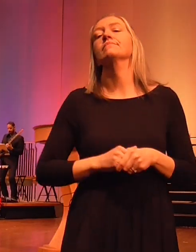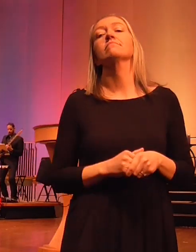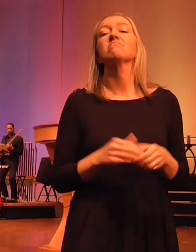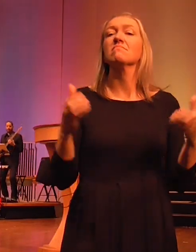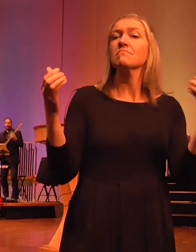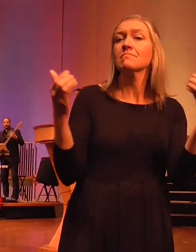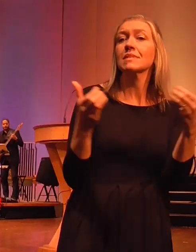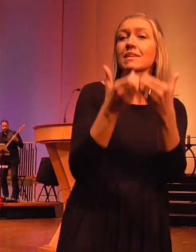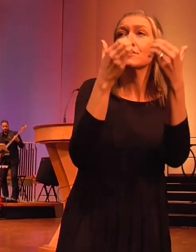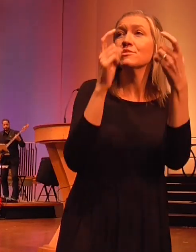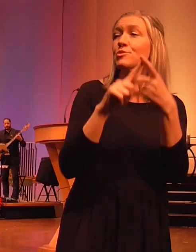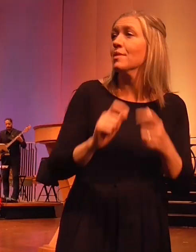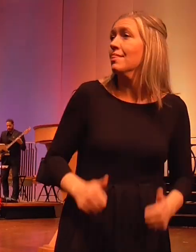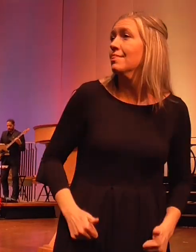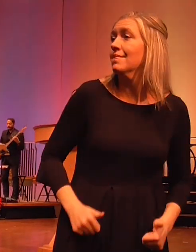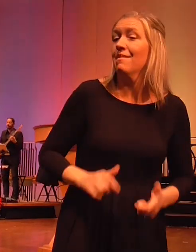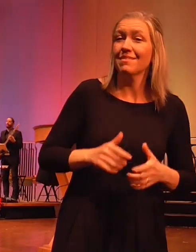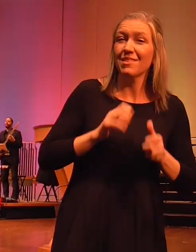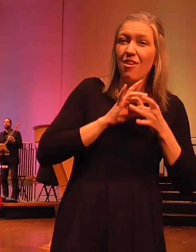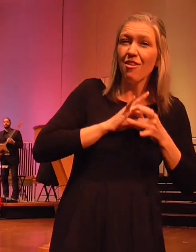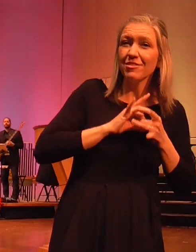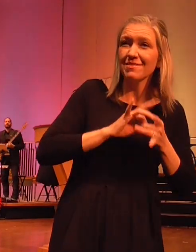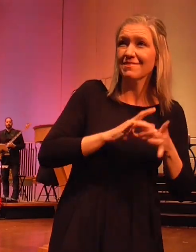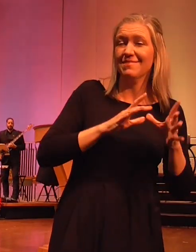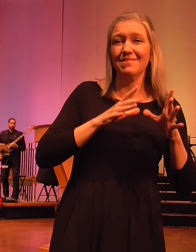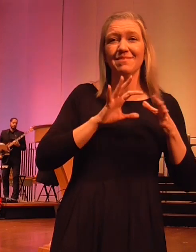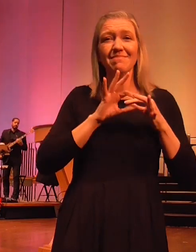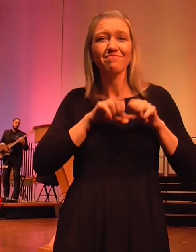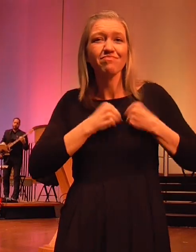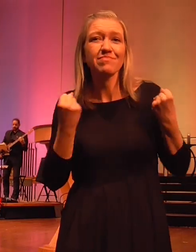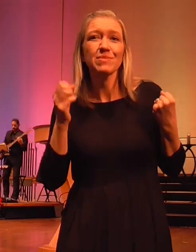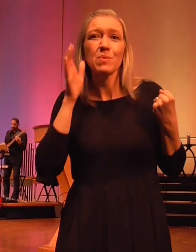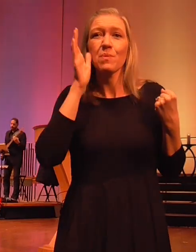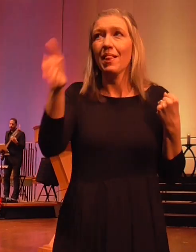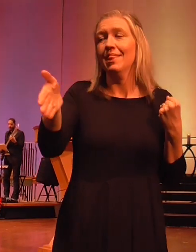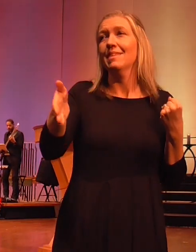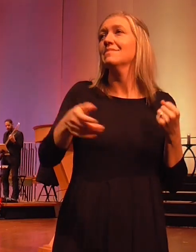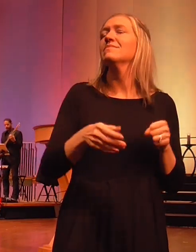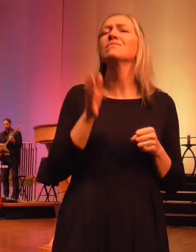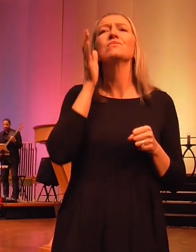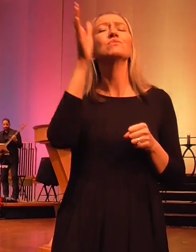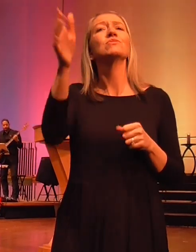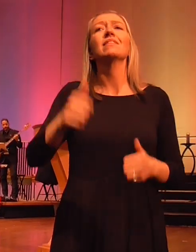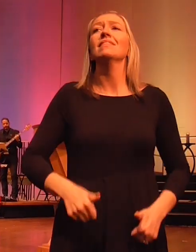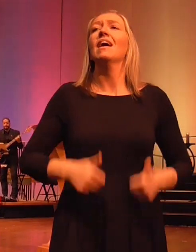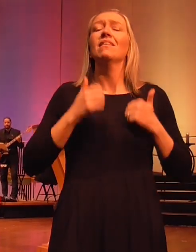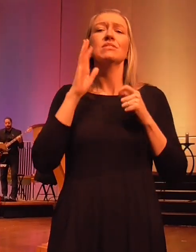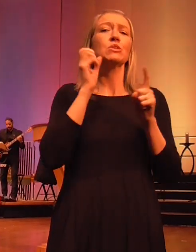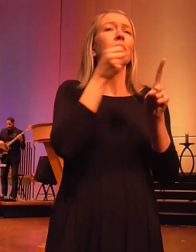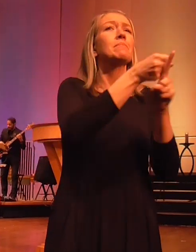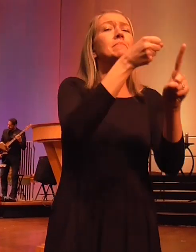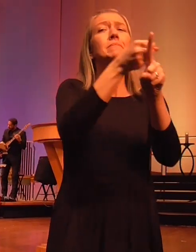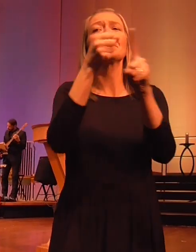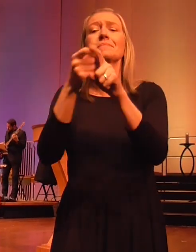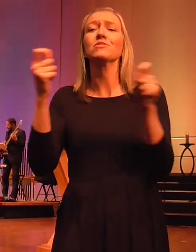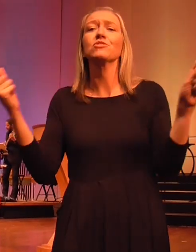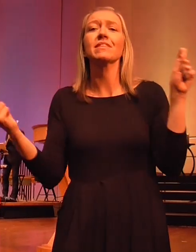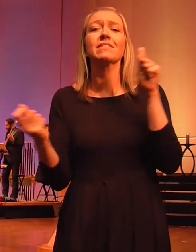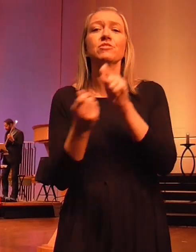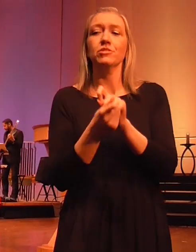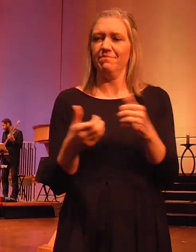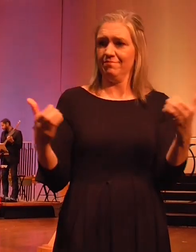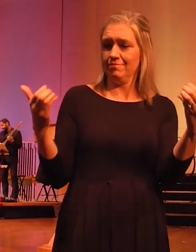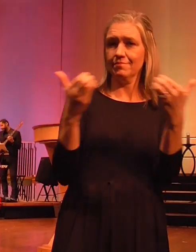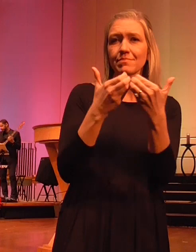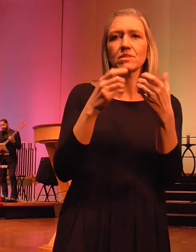Oh, well, here's to the hearts you're gonna break, and here's to the lives you're gonna change, and here's